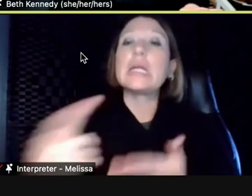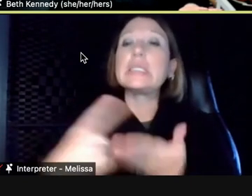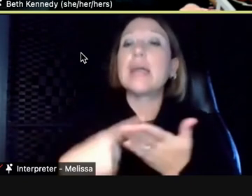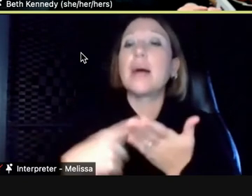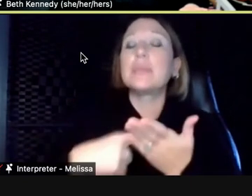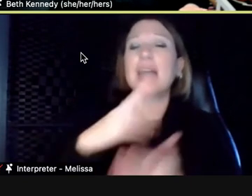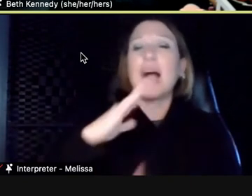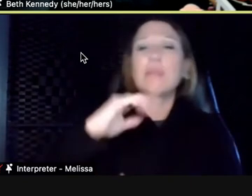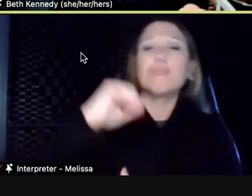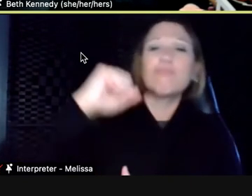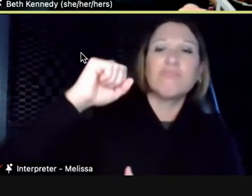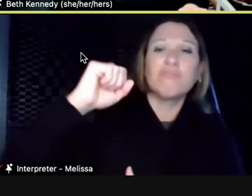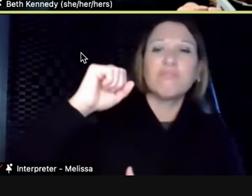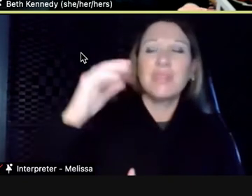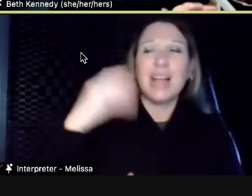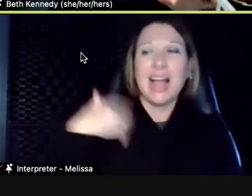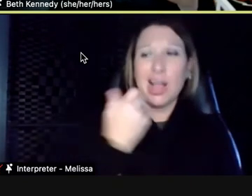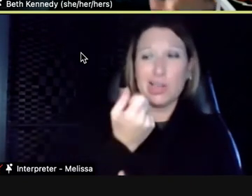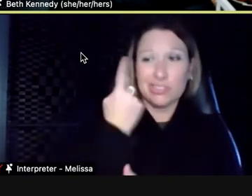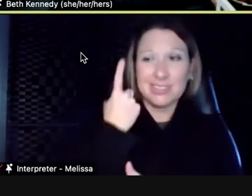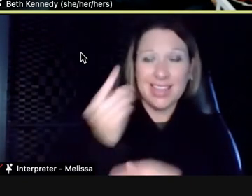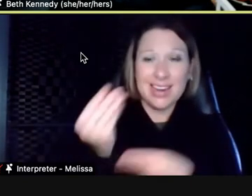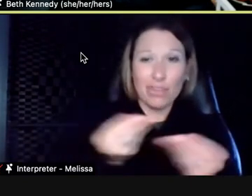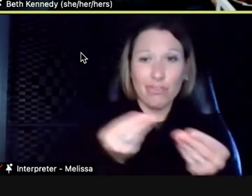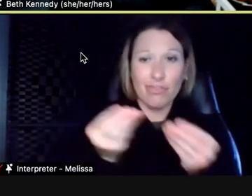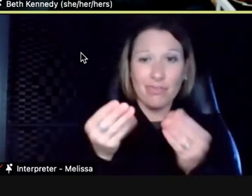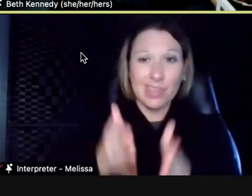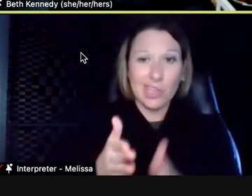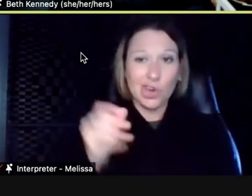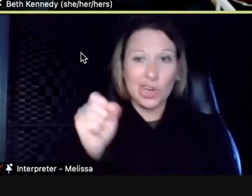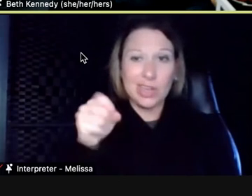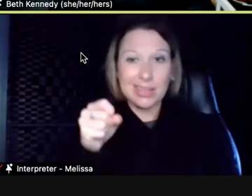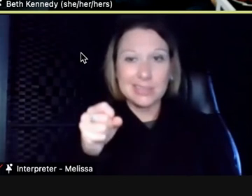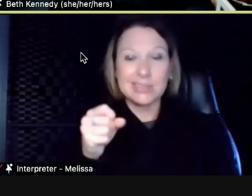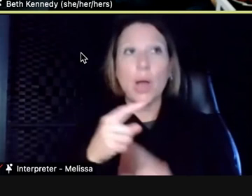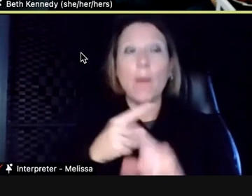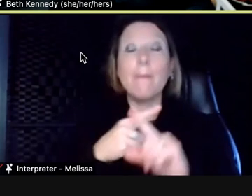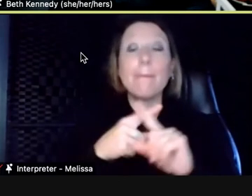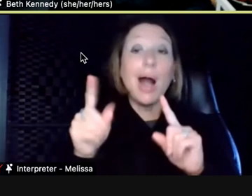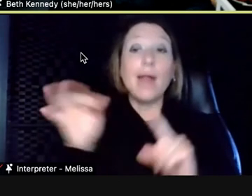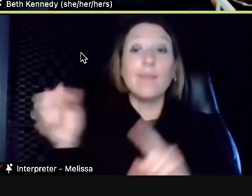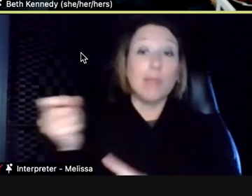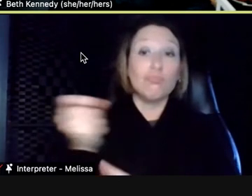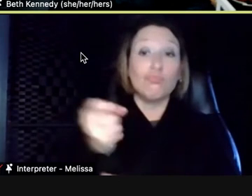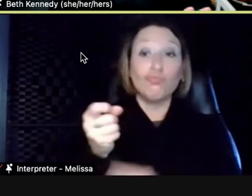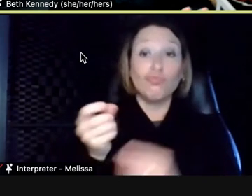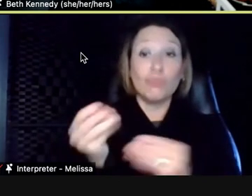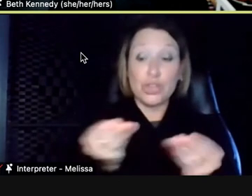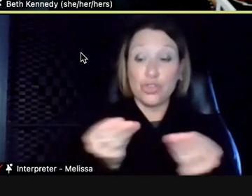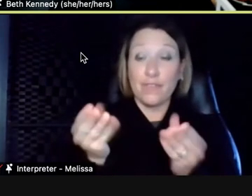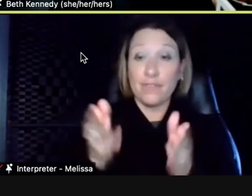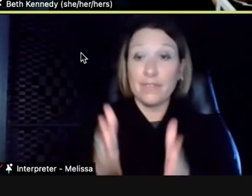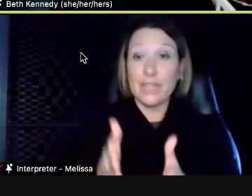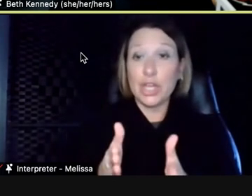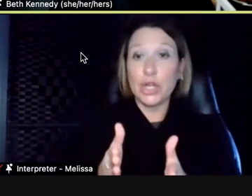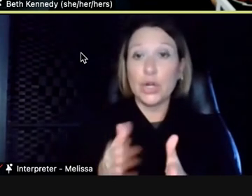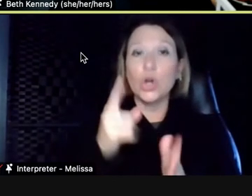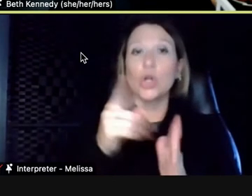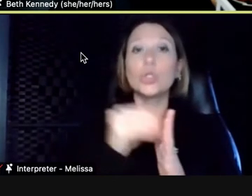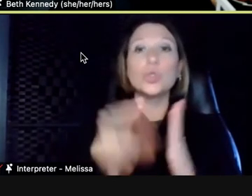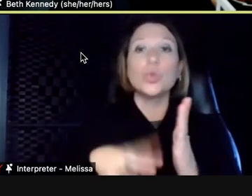get what an intervener is, but if we get an intervener for that student's gonna be